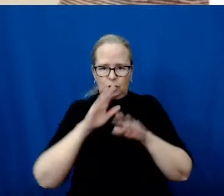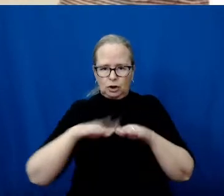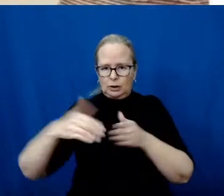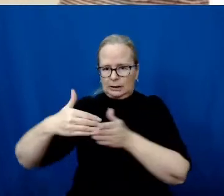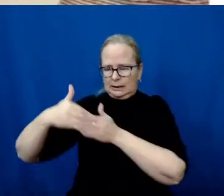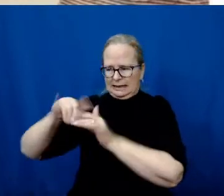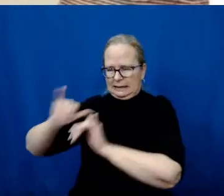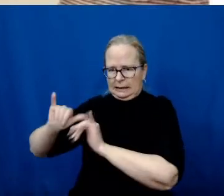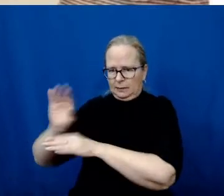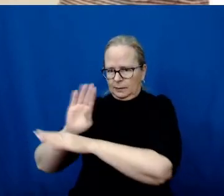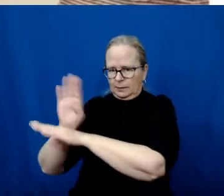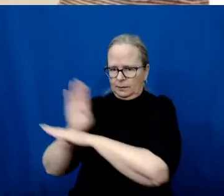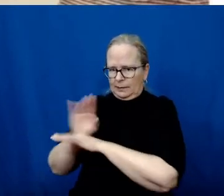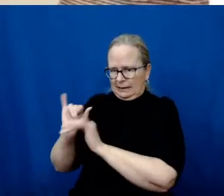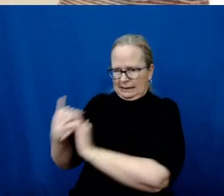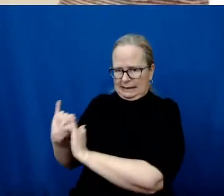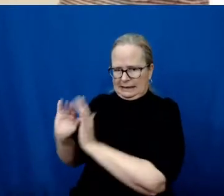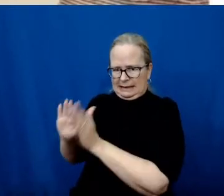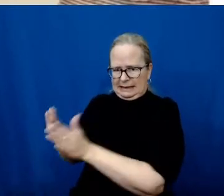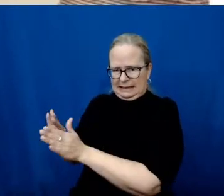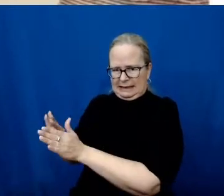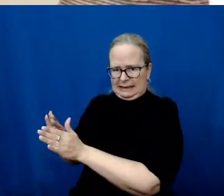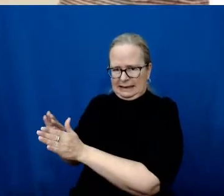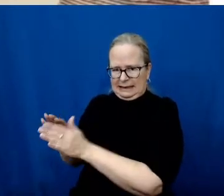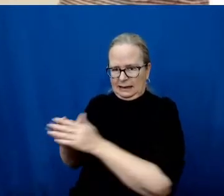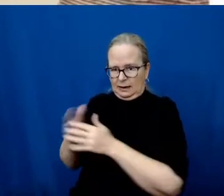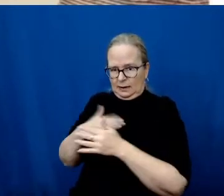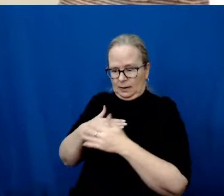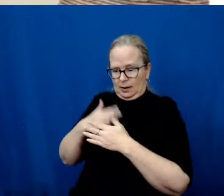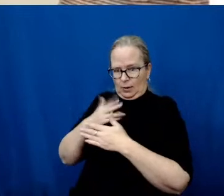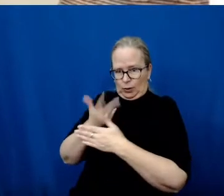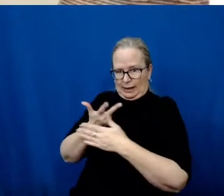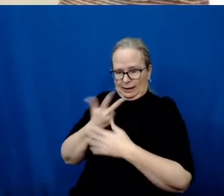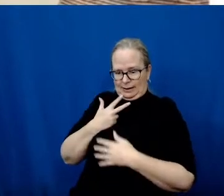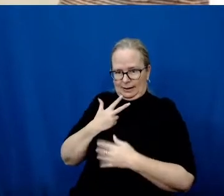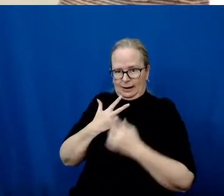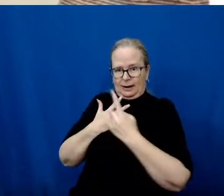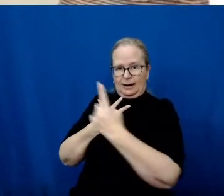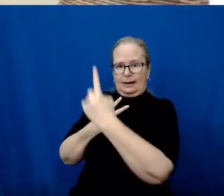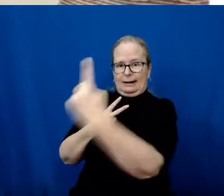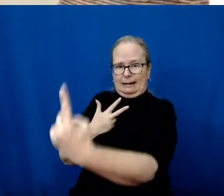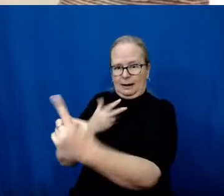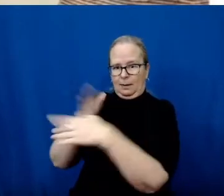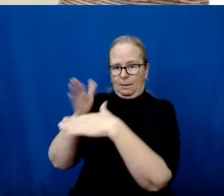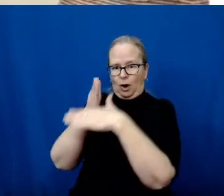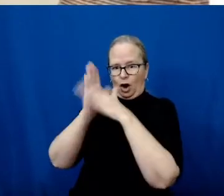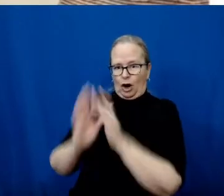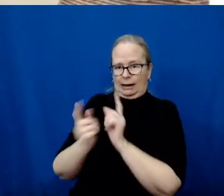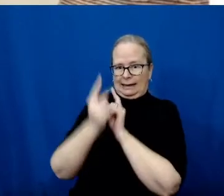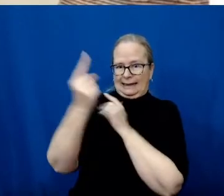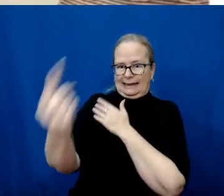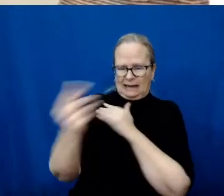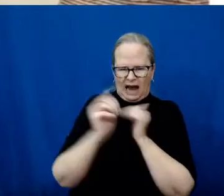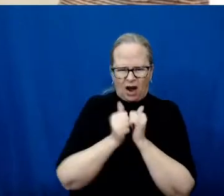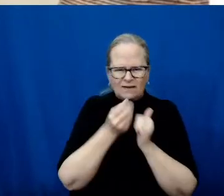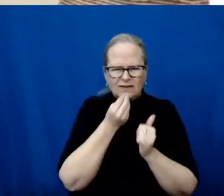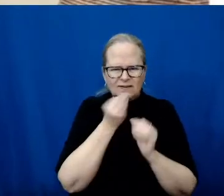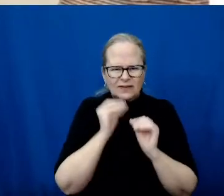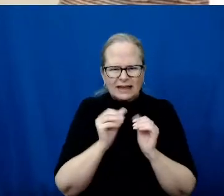and keeping my partner, I hope, well fed. And the photo on the right there is us celebrating New Year's